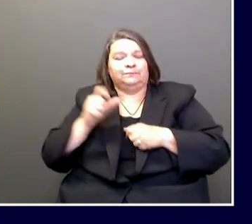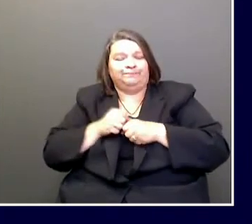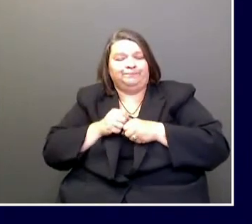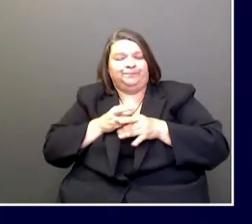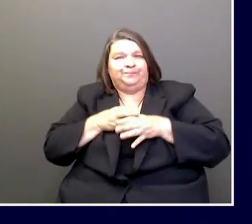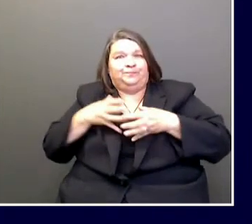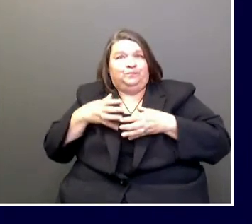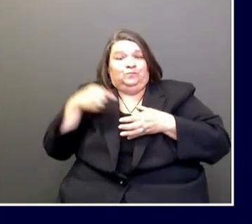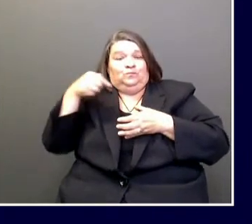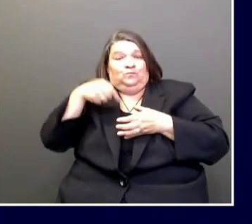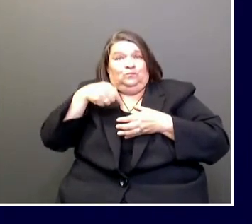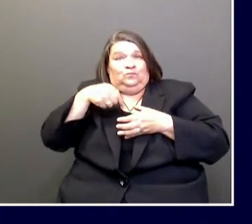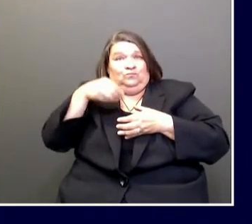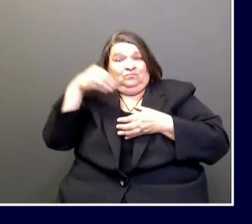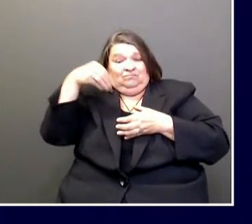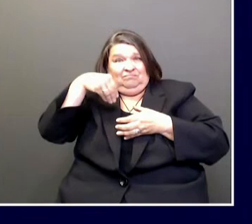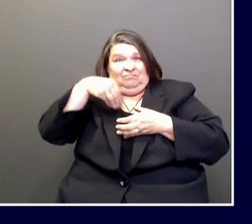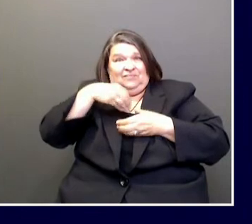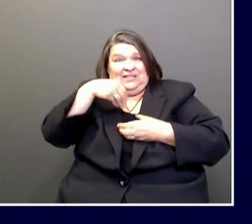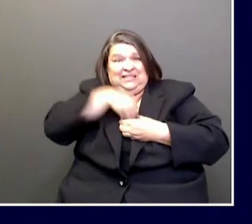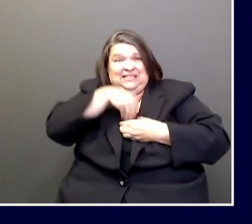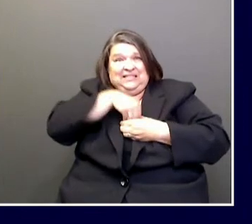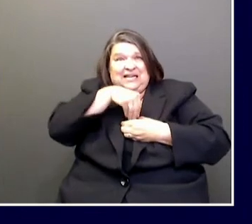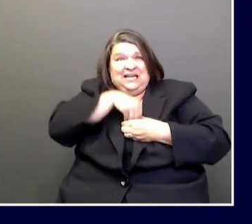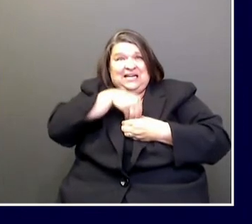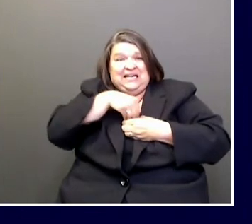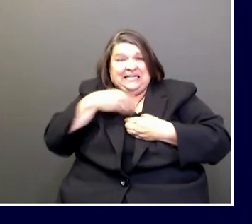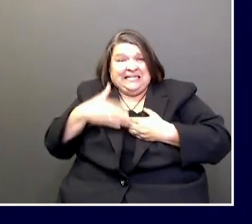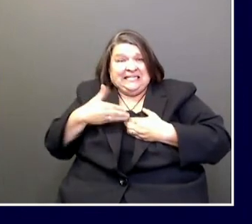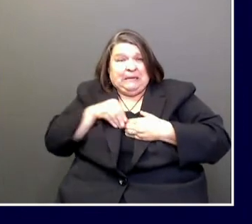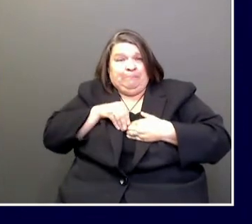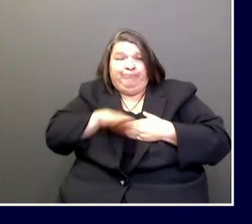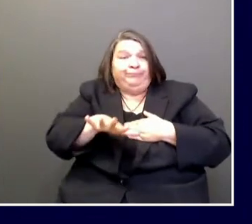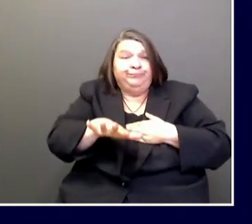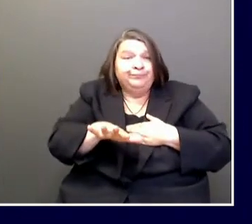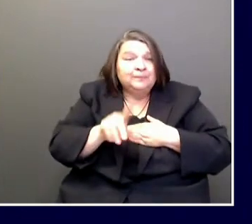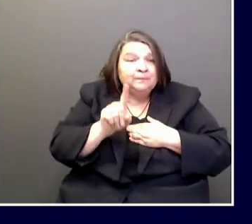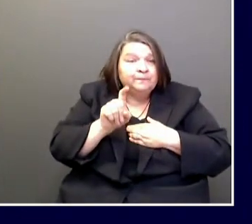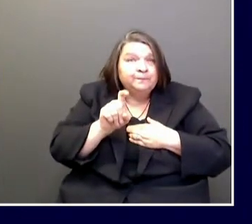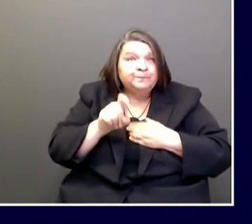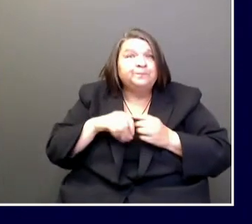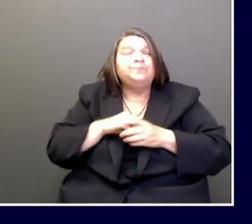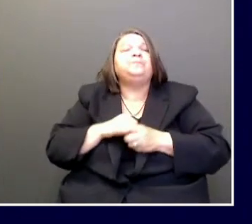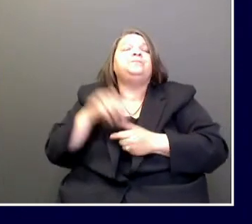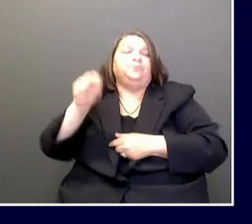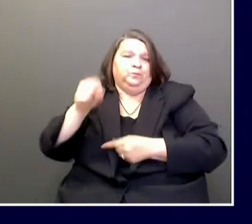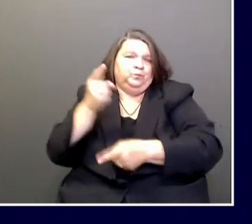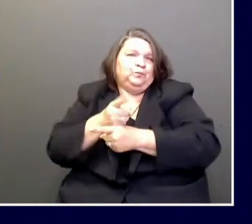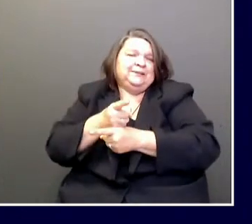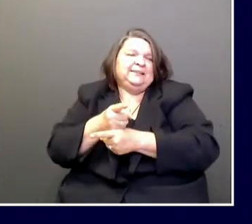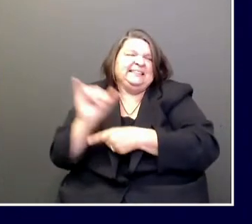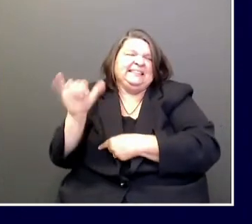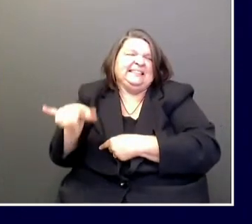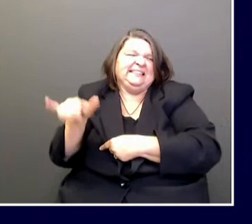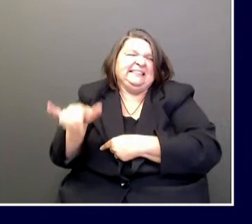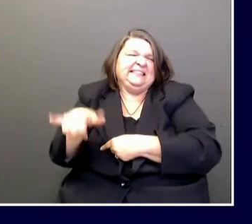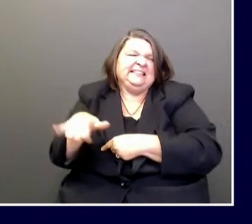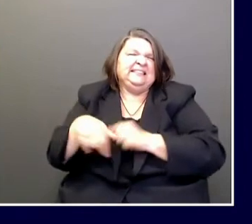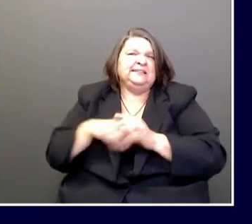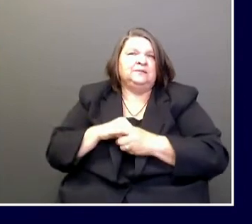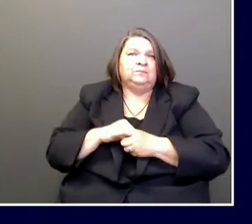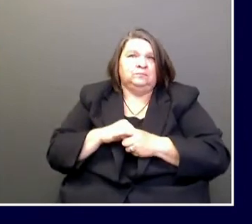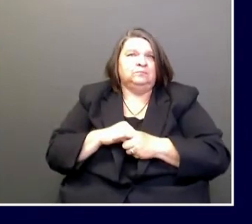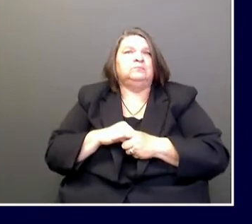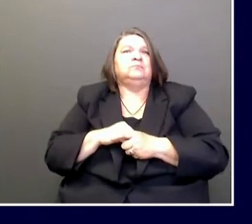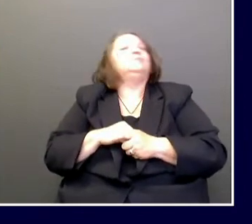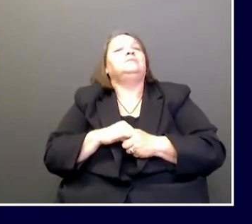somebody who's fully vaccinated, or did I misunderstand? You nailed it, Chris, and you put it exactly right, and in the right technical terms. I didn't